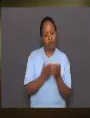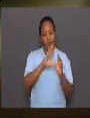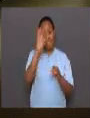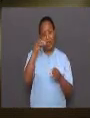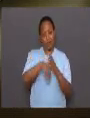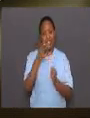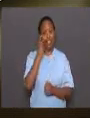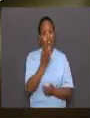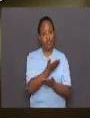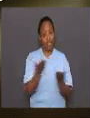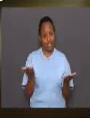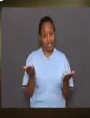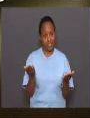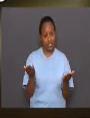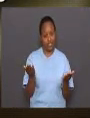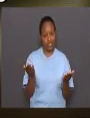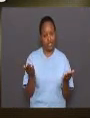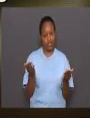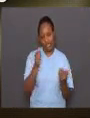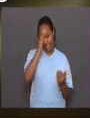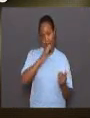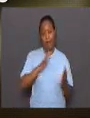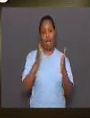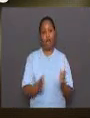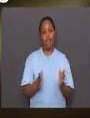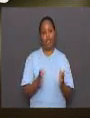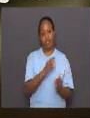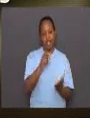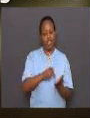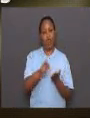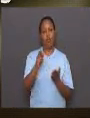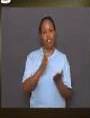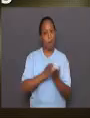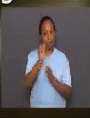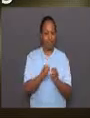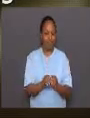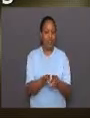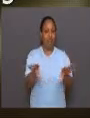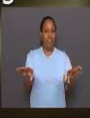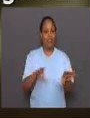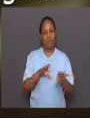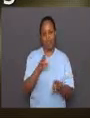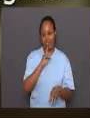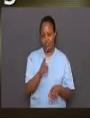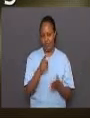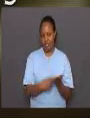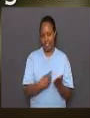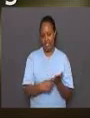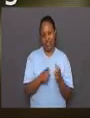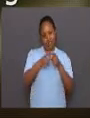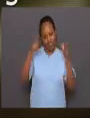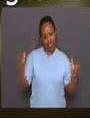Africa has been the spread of human and democratic rights across this